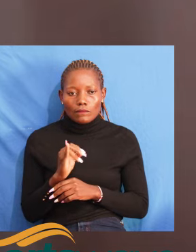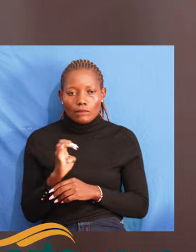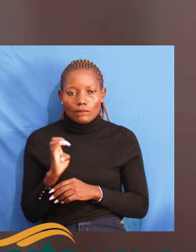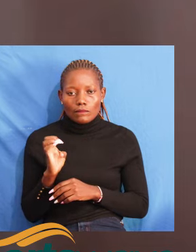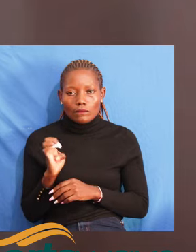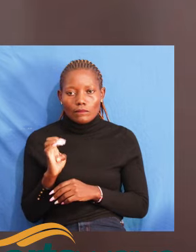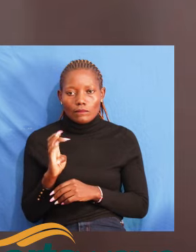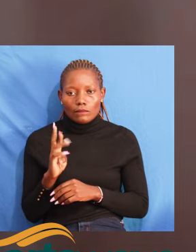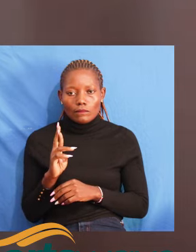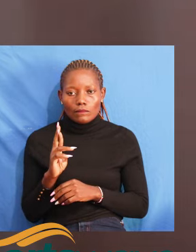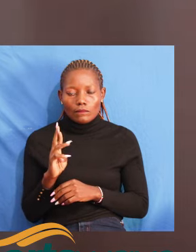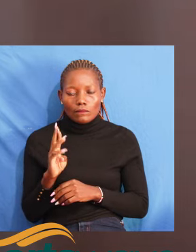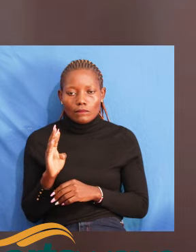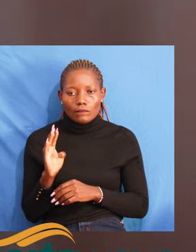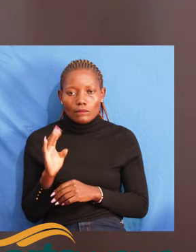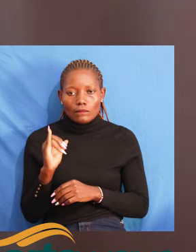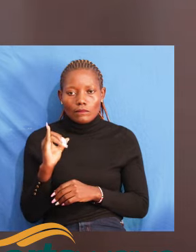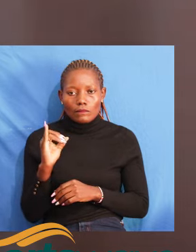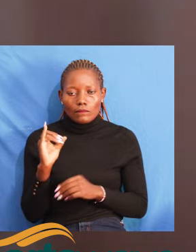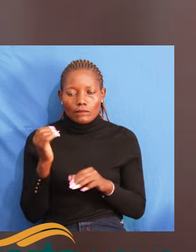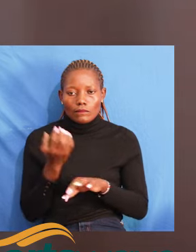instead of doing stretching.